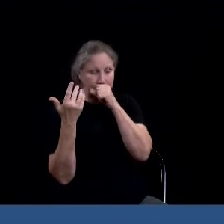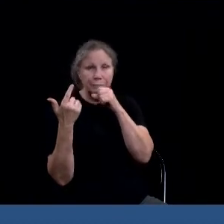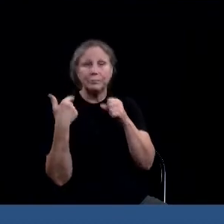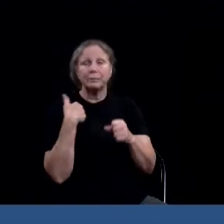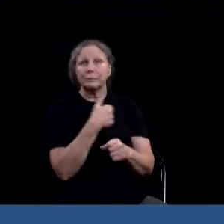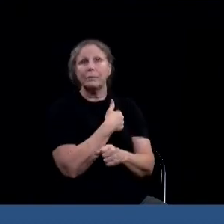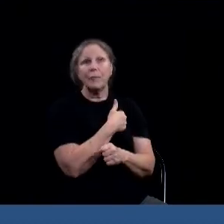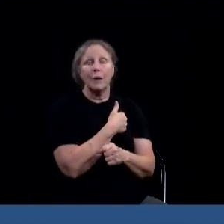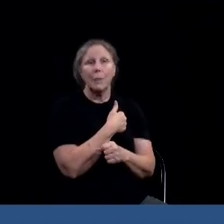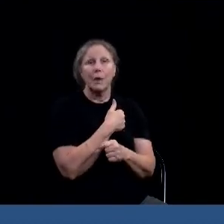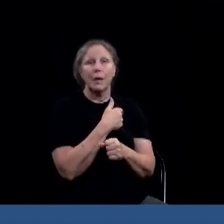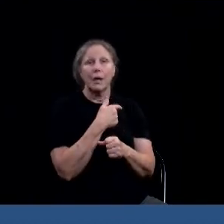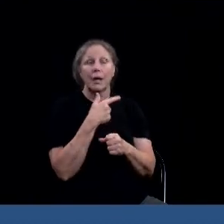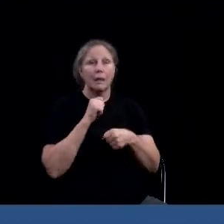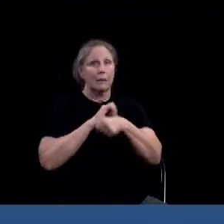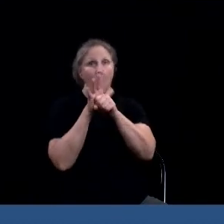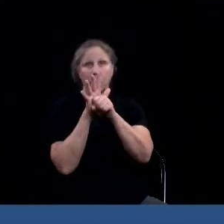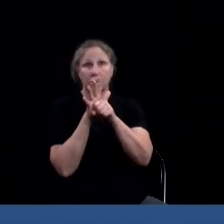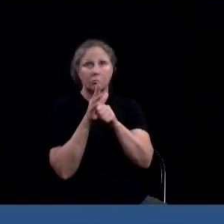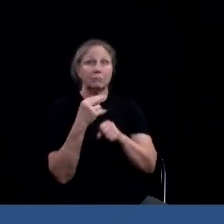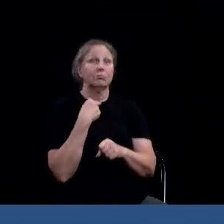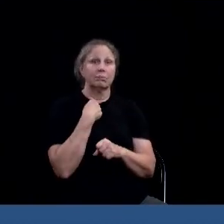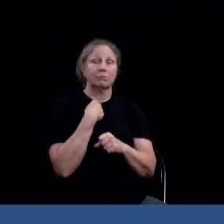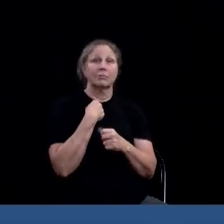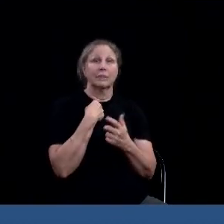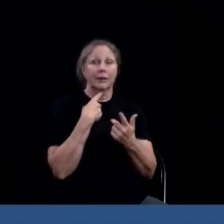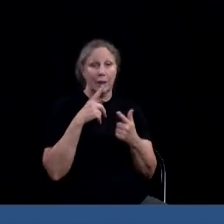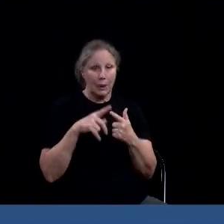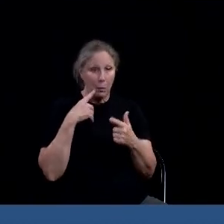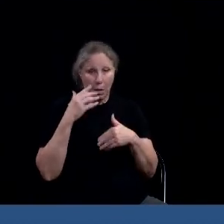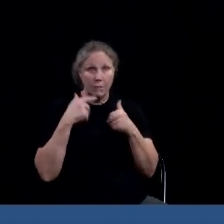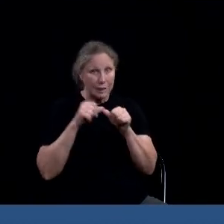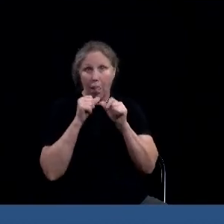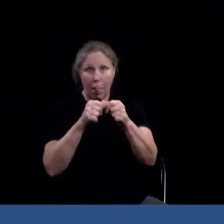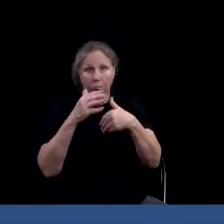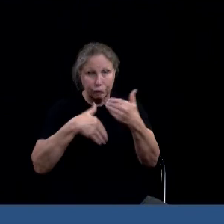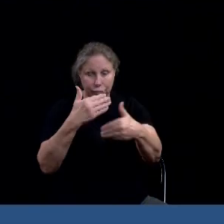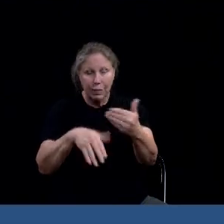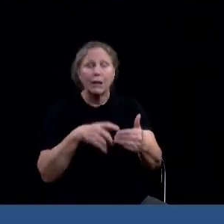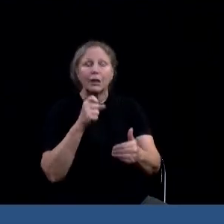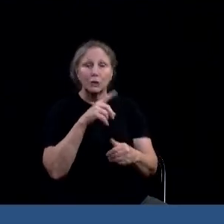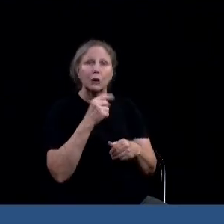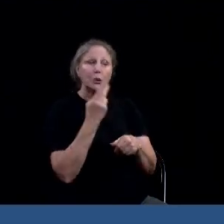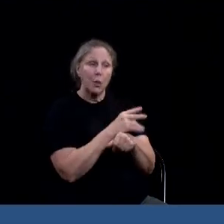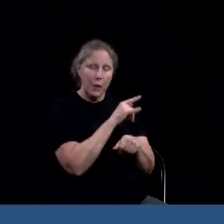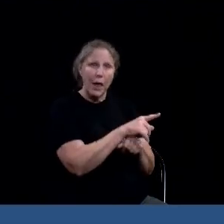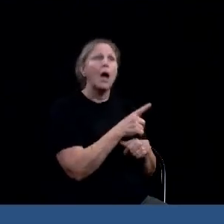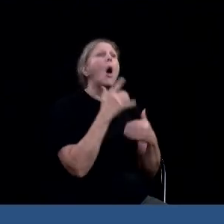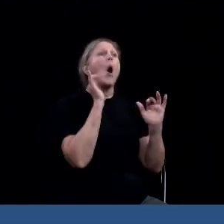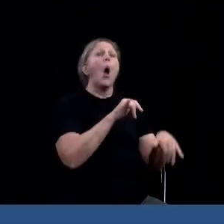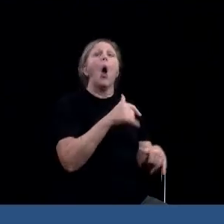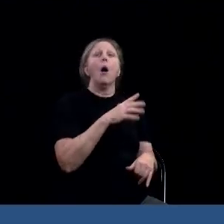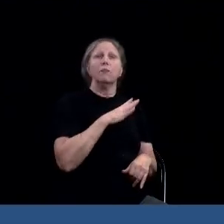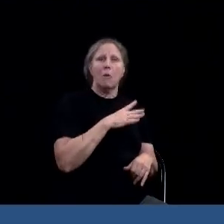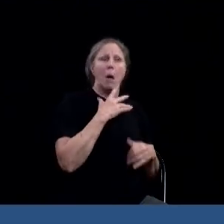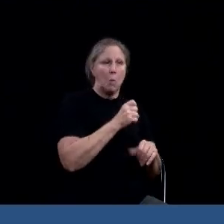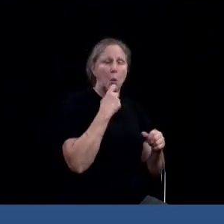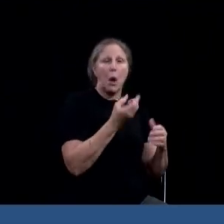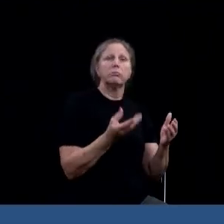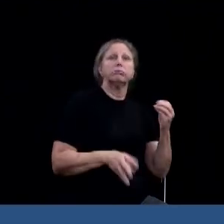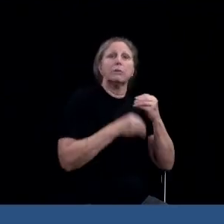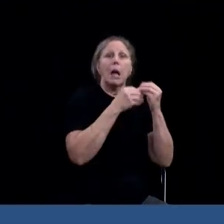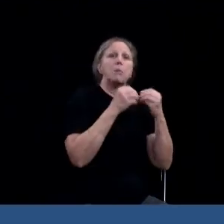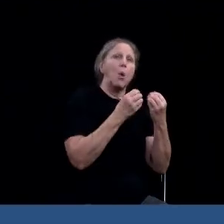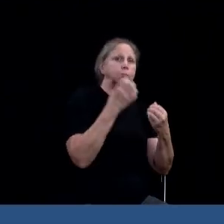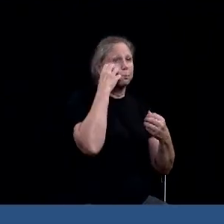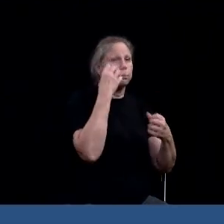tomorrow. So taking the initiative to do it yourself is important for your people and for your residents, because, I just